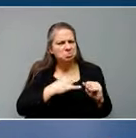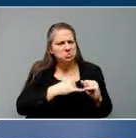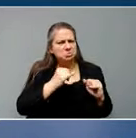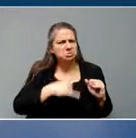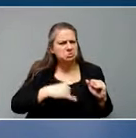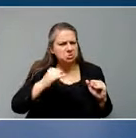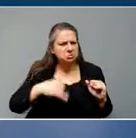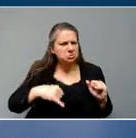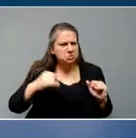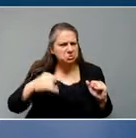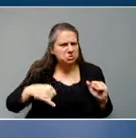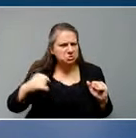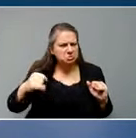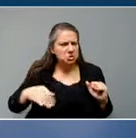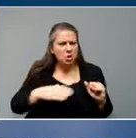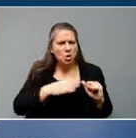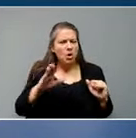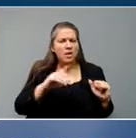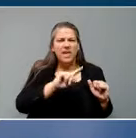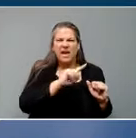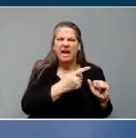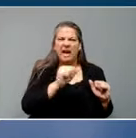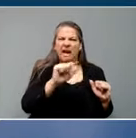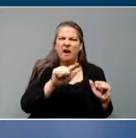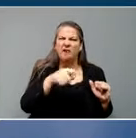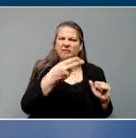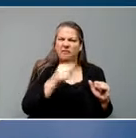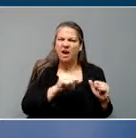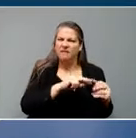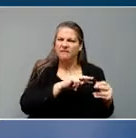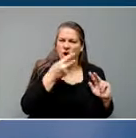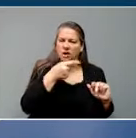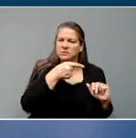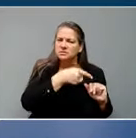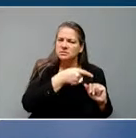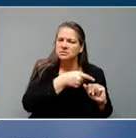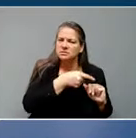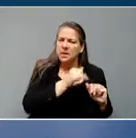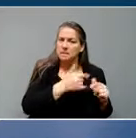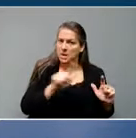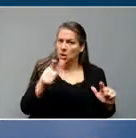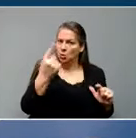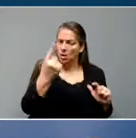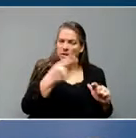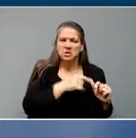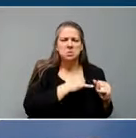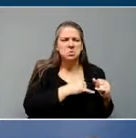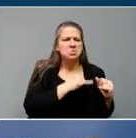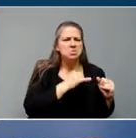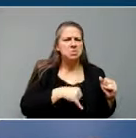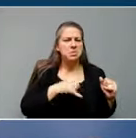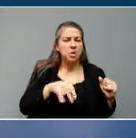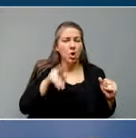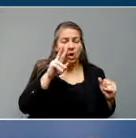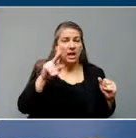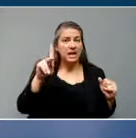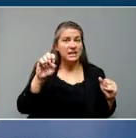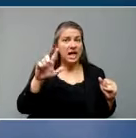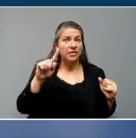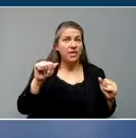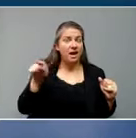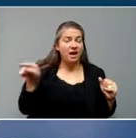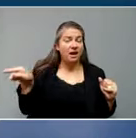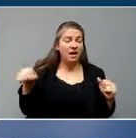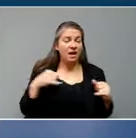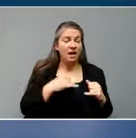the alpha surge, which is the first big one. But look at the delta surge. All